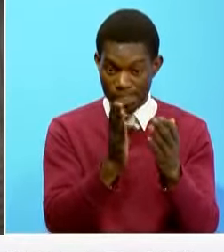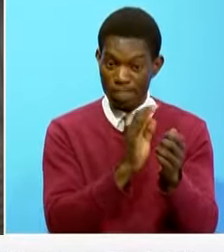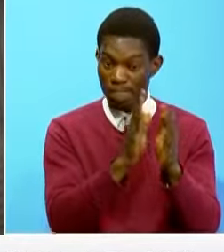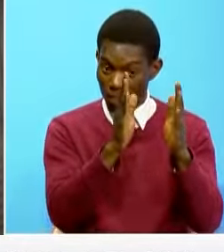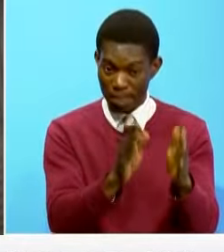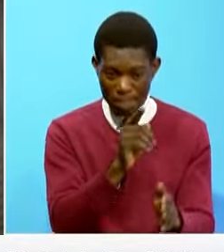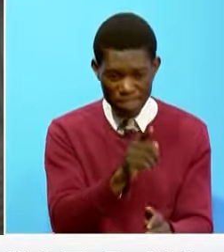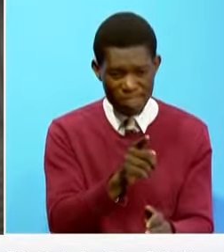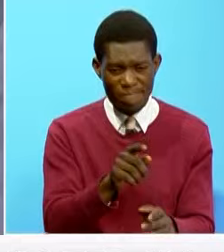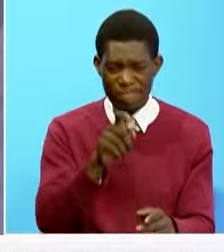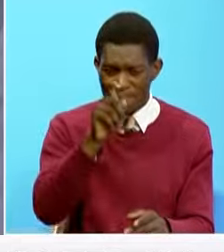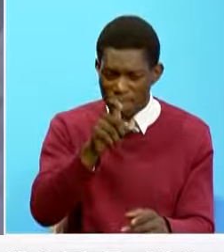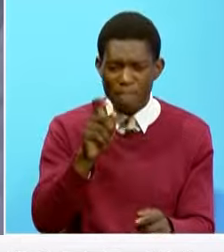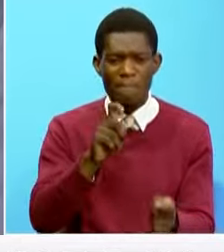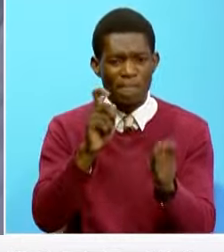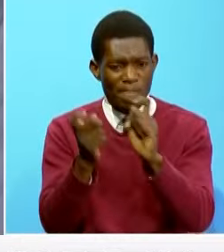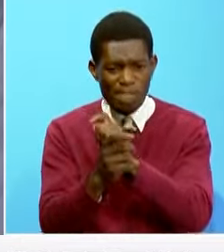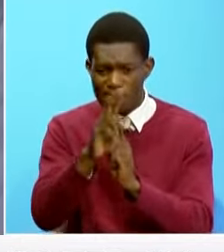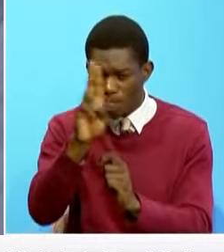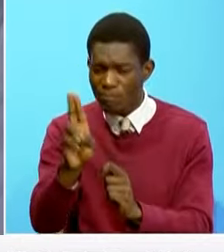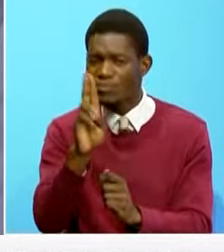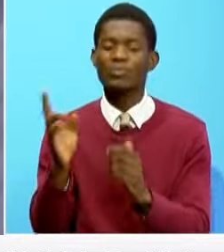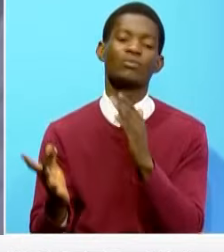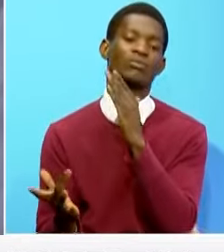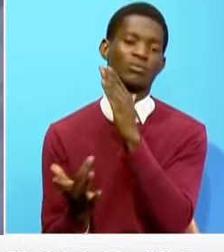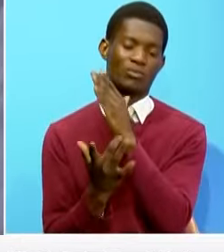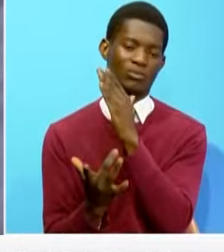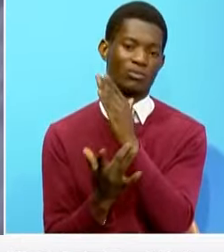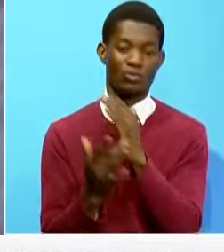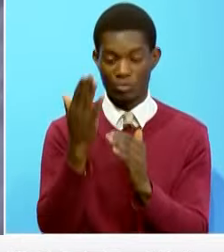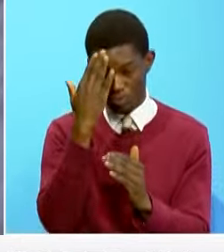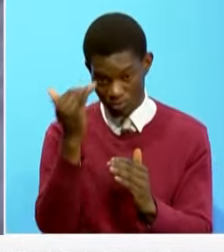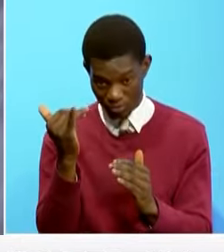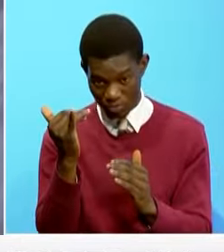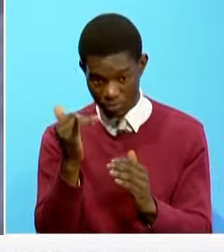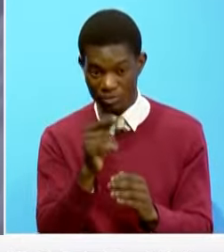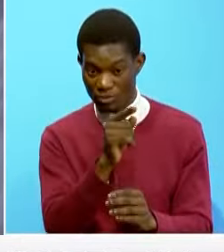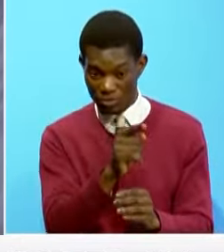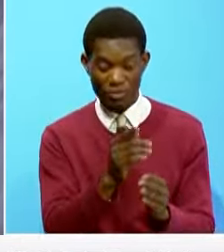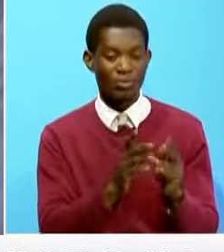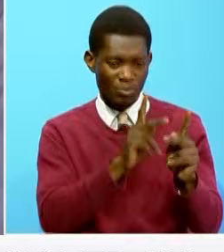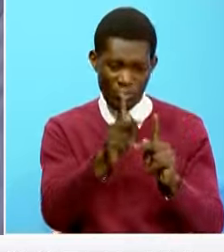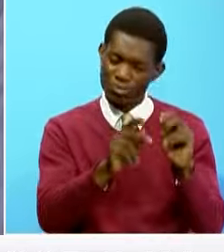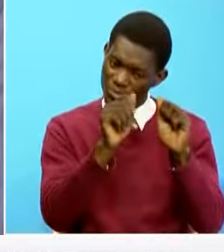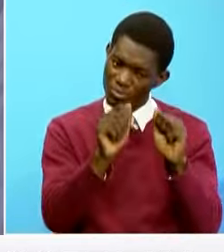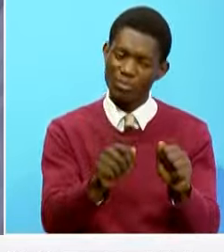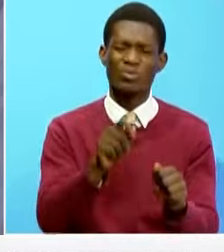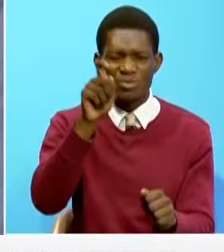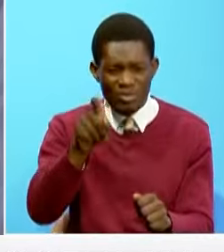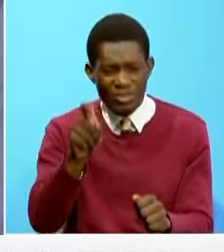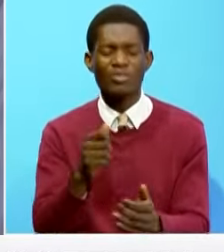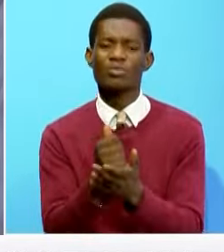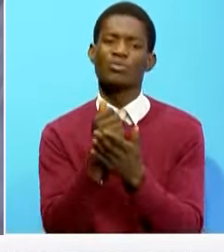to meet the changing needs and aspirations of the citizens that they serve. We need